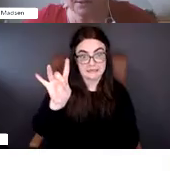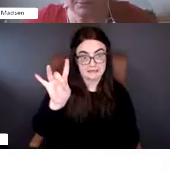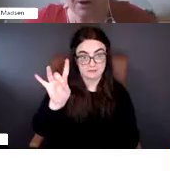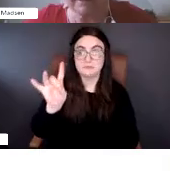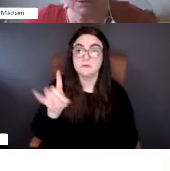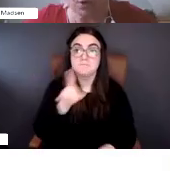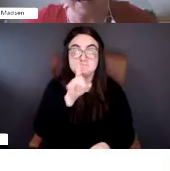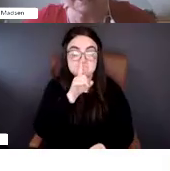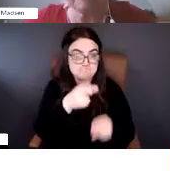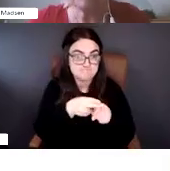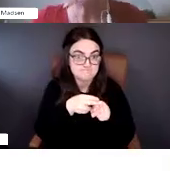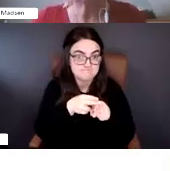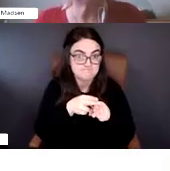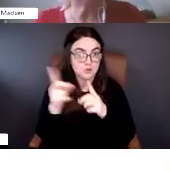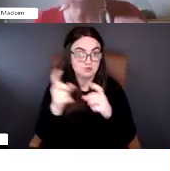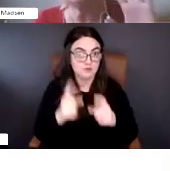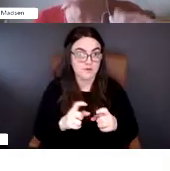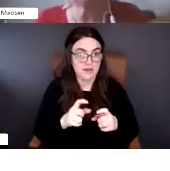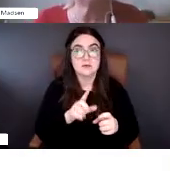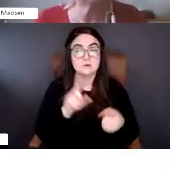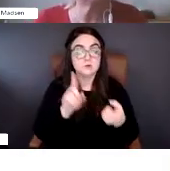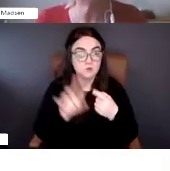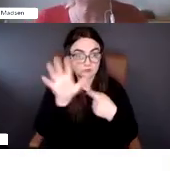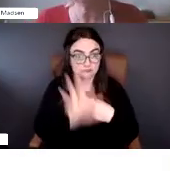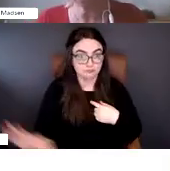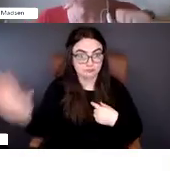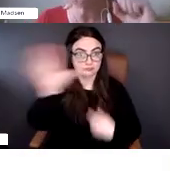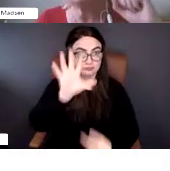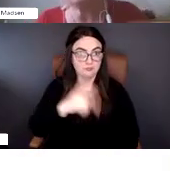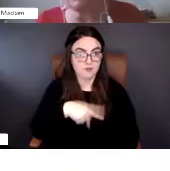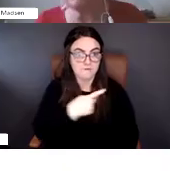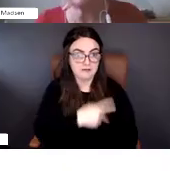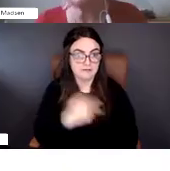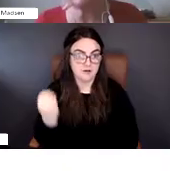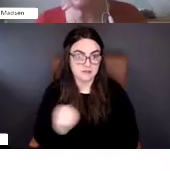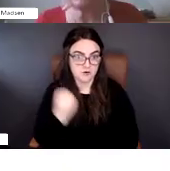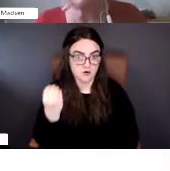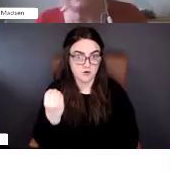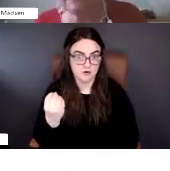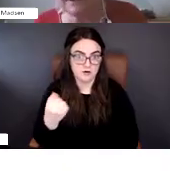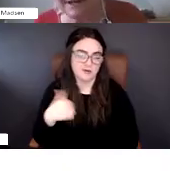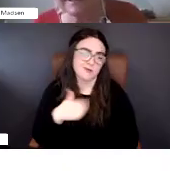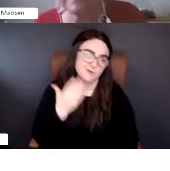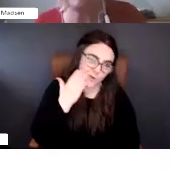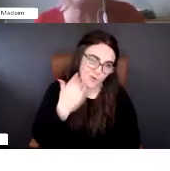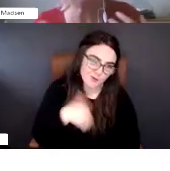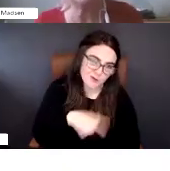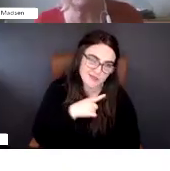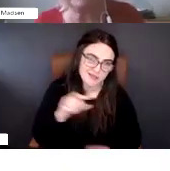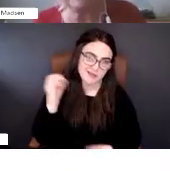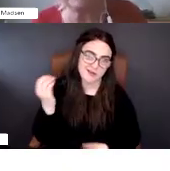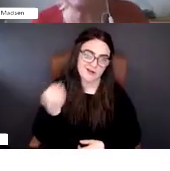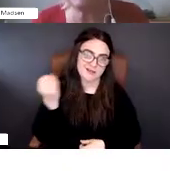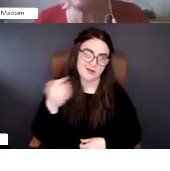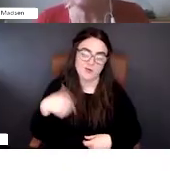out province-wide. So again, here, Elder Abuse Prevention Ontario were rock stars with regard to advertising it and